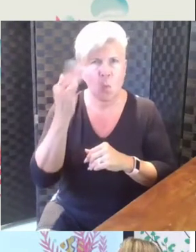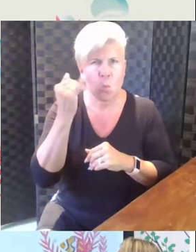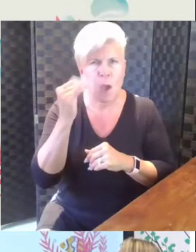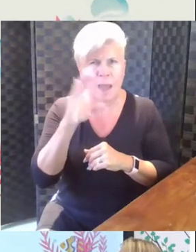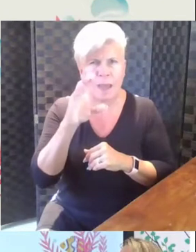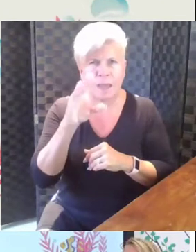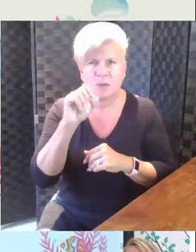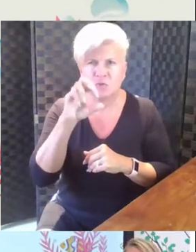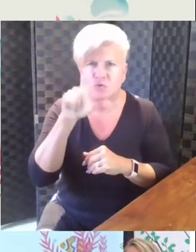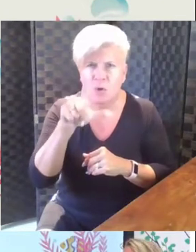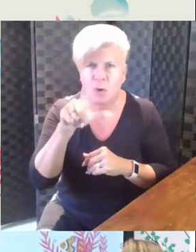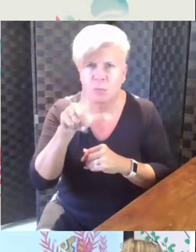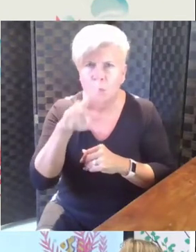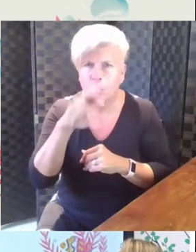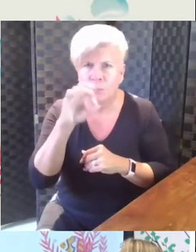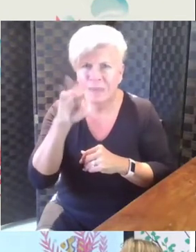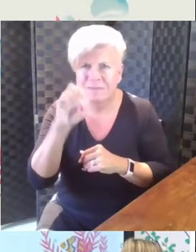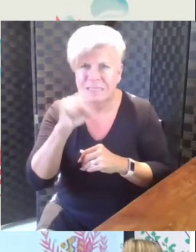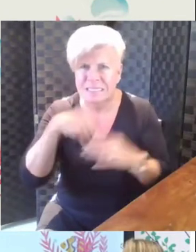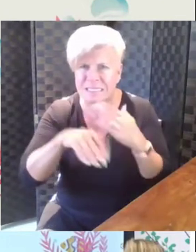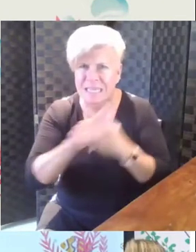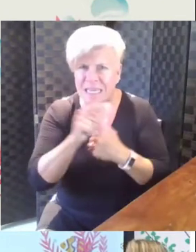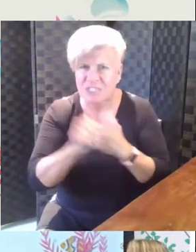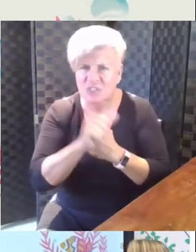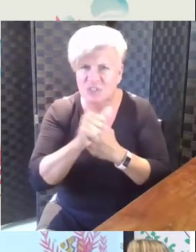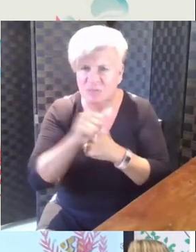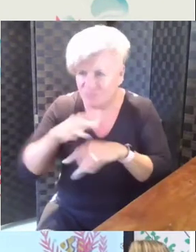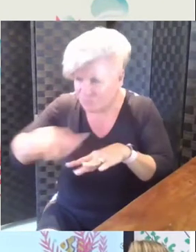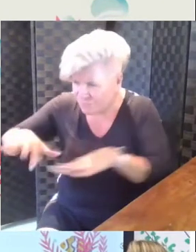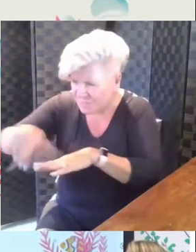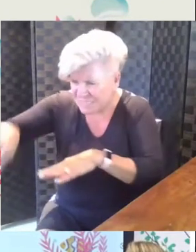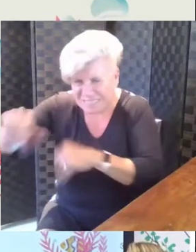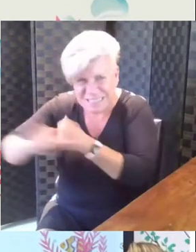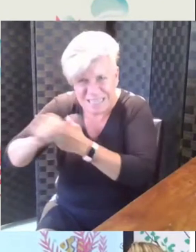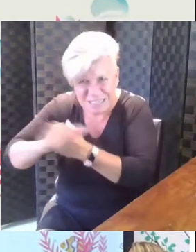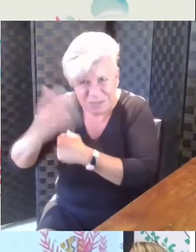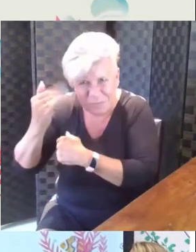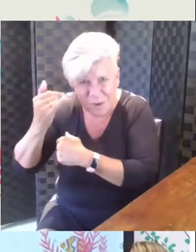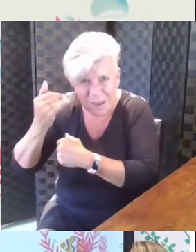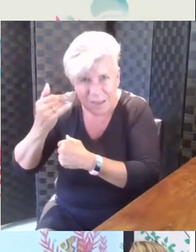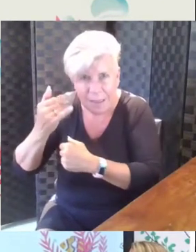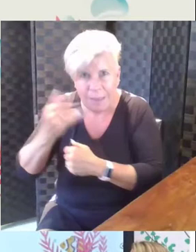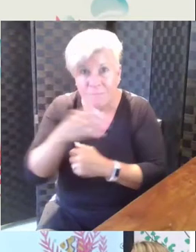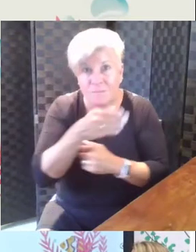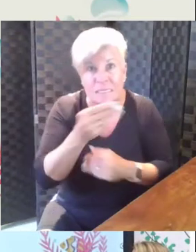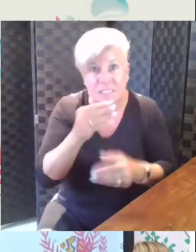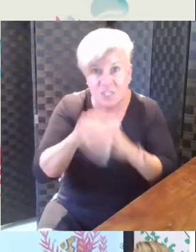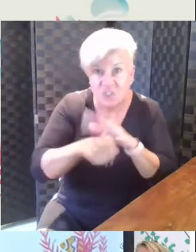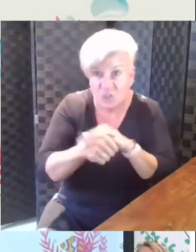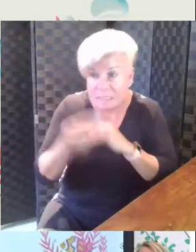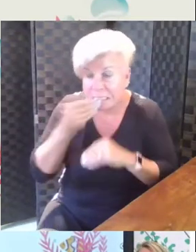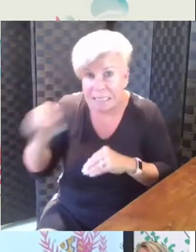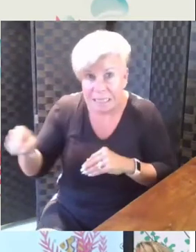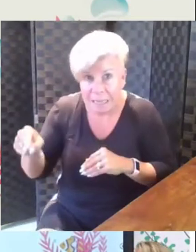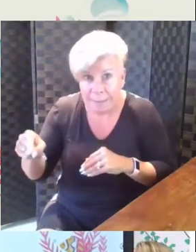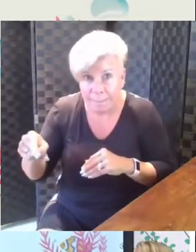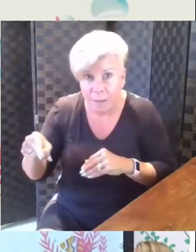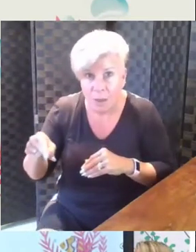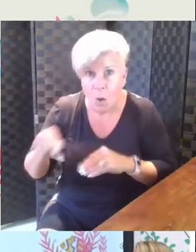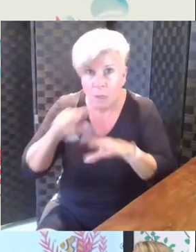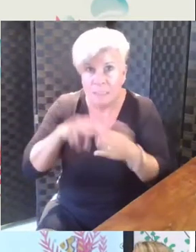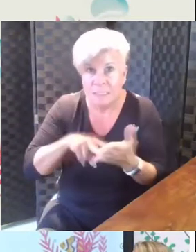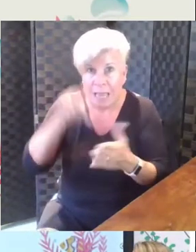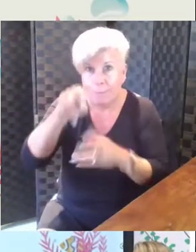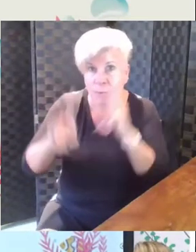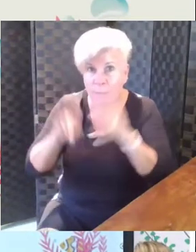Why are coral reefs in danger? A, the fish and turtles eat them. B, scuba divers swim over the reefs.